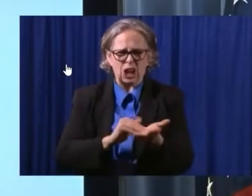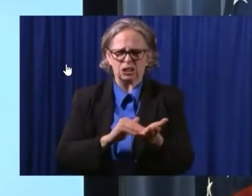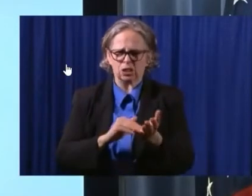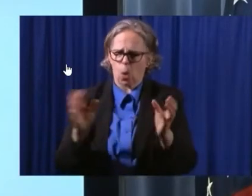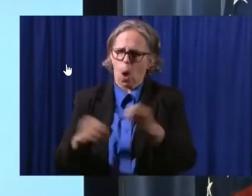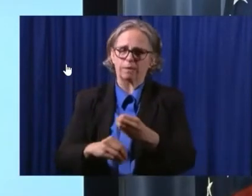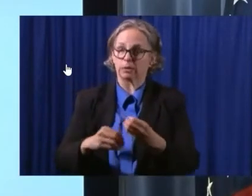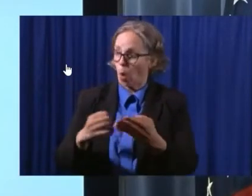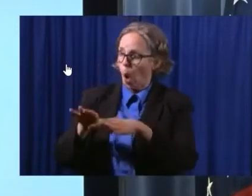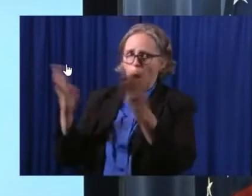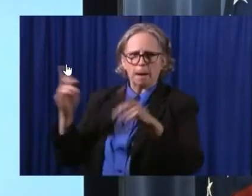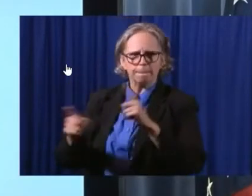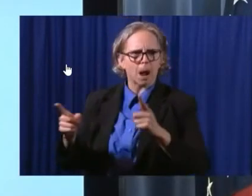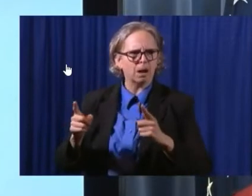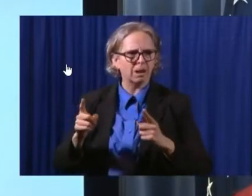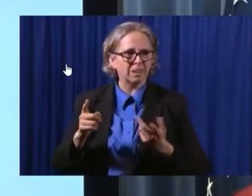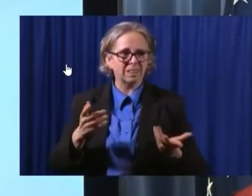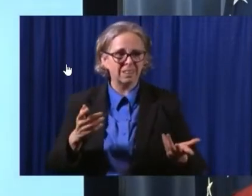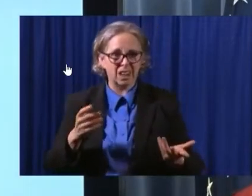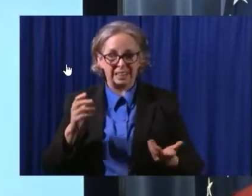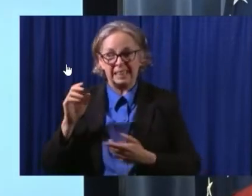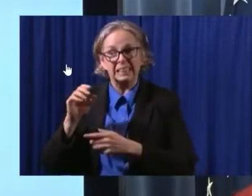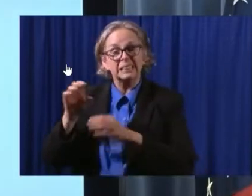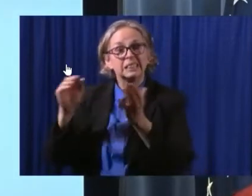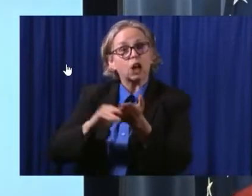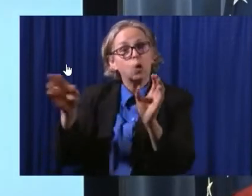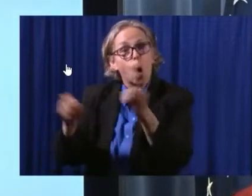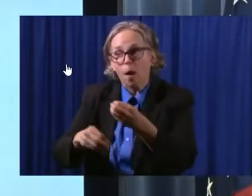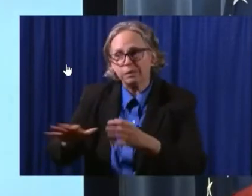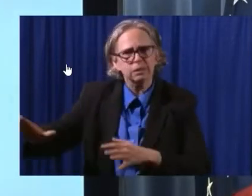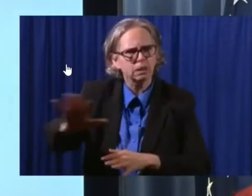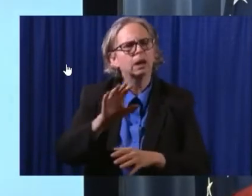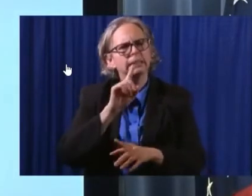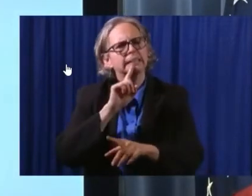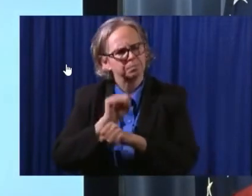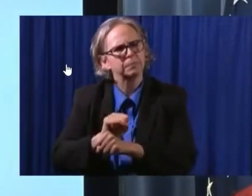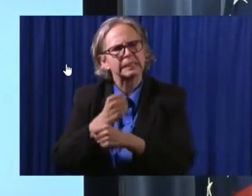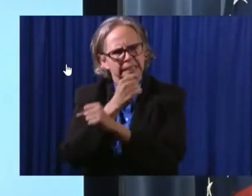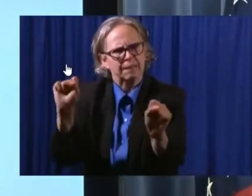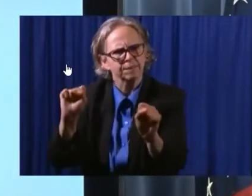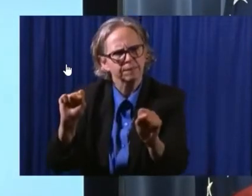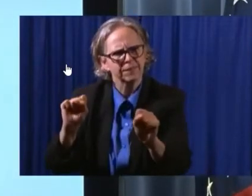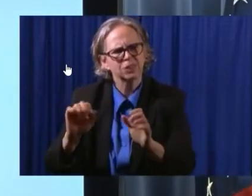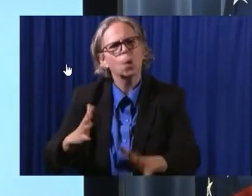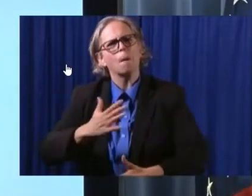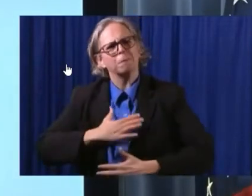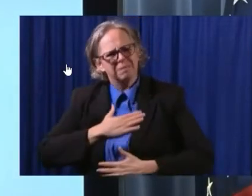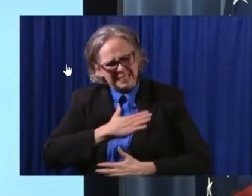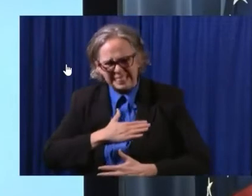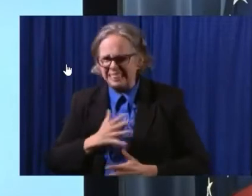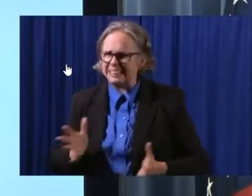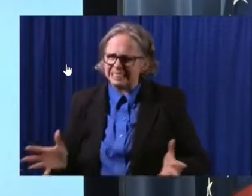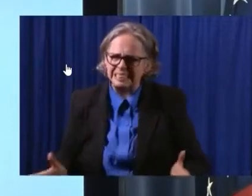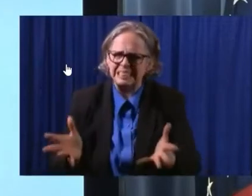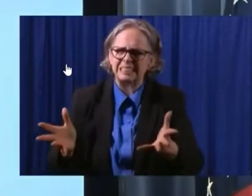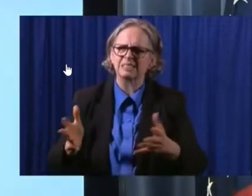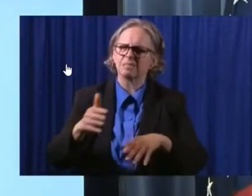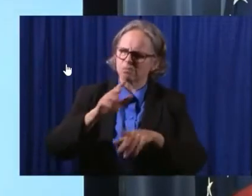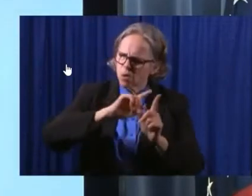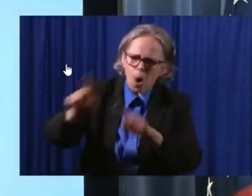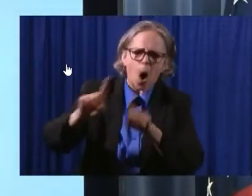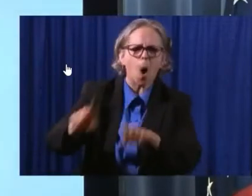that we've heard about before. So make sure that you're staying current with your pediatrician and your vaccines. The Ohio State